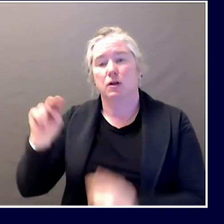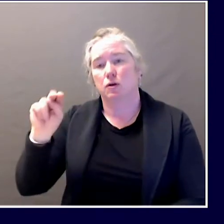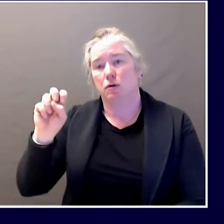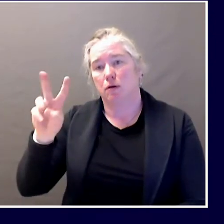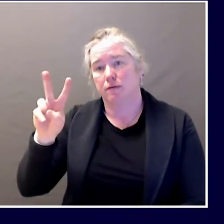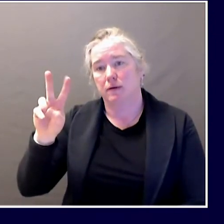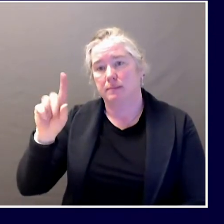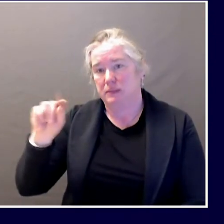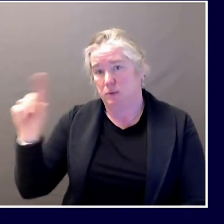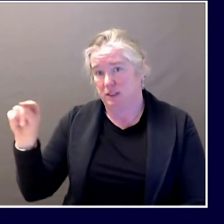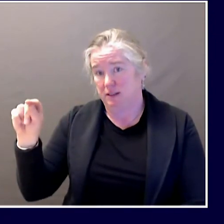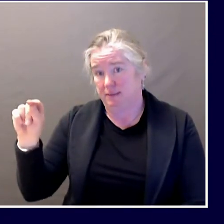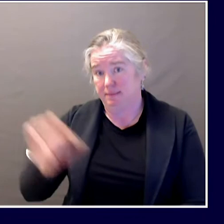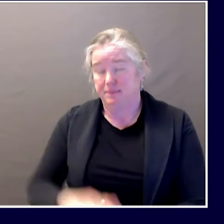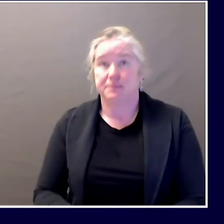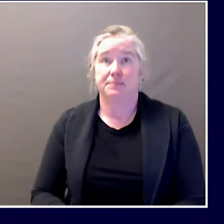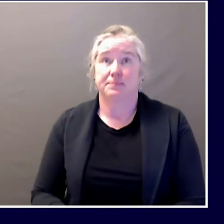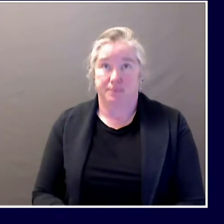of 2020.